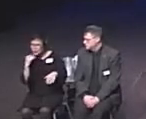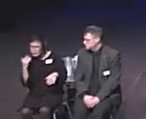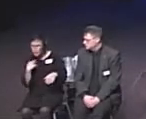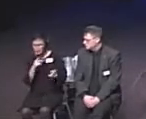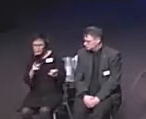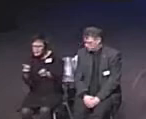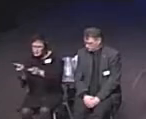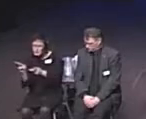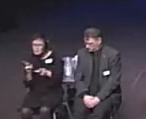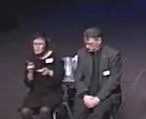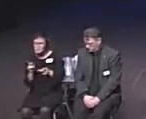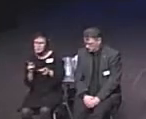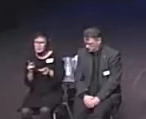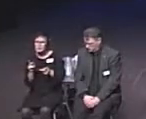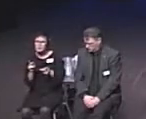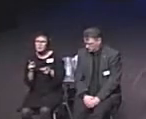And